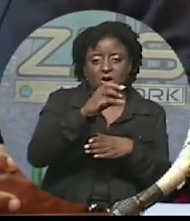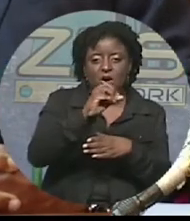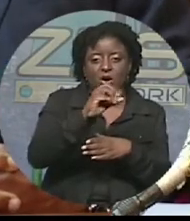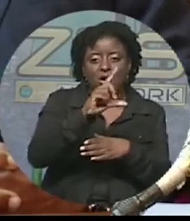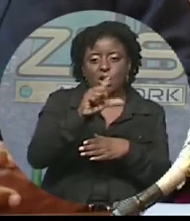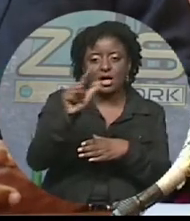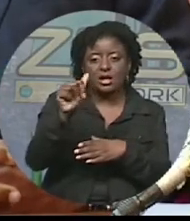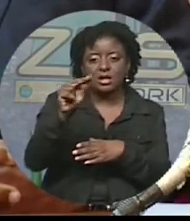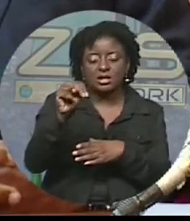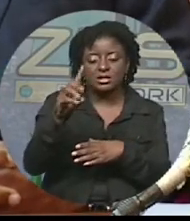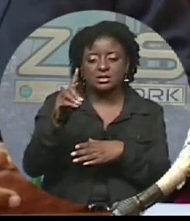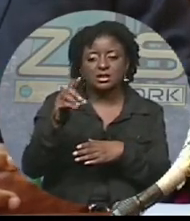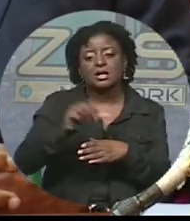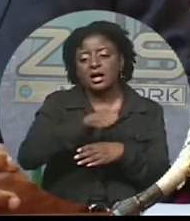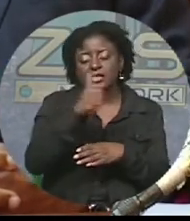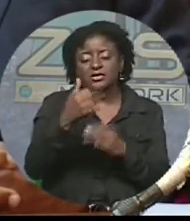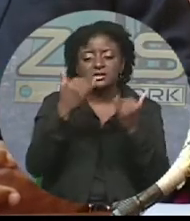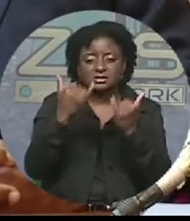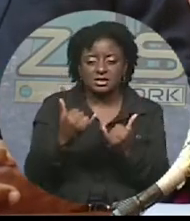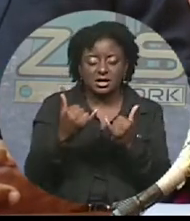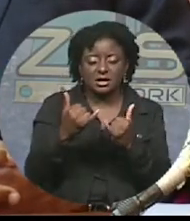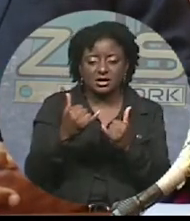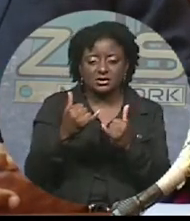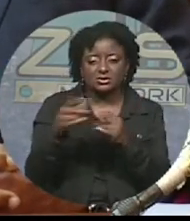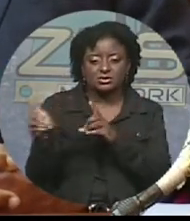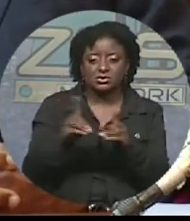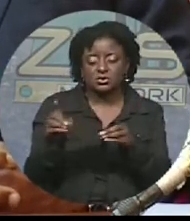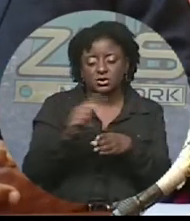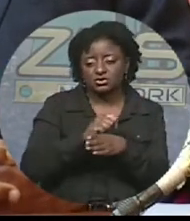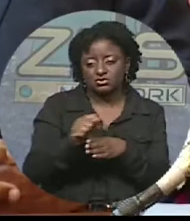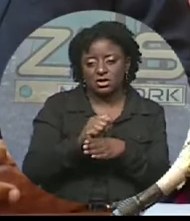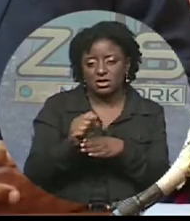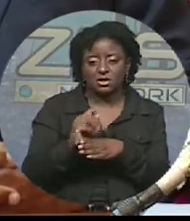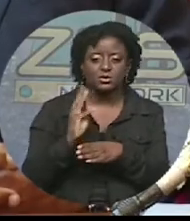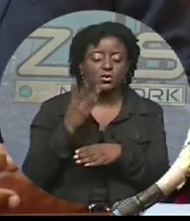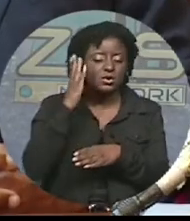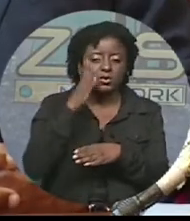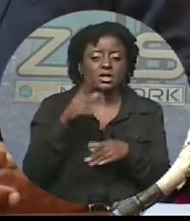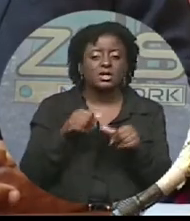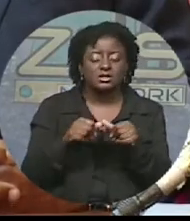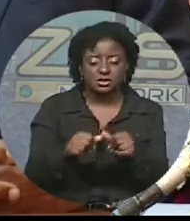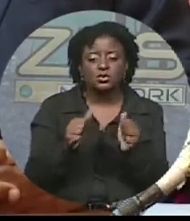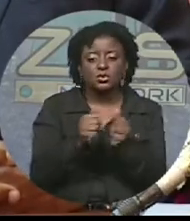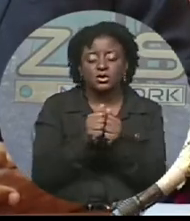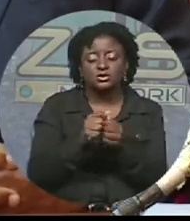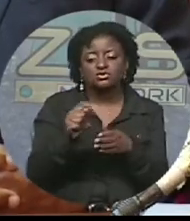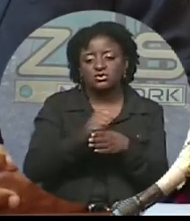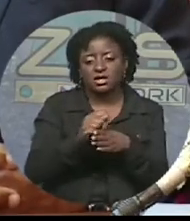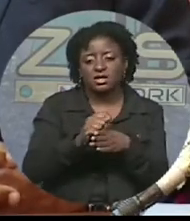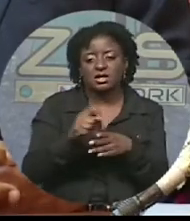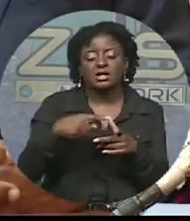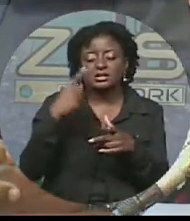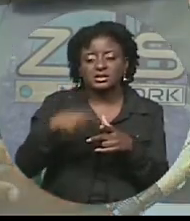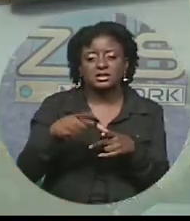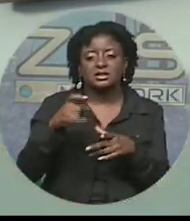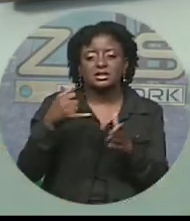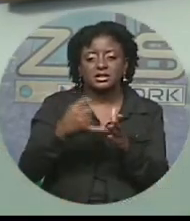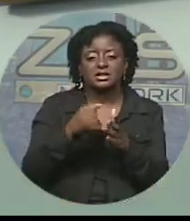training, and we will continue with the training until its commissioning. When she's commissioned, she's to set